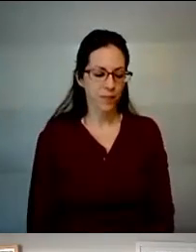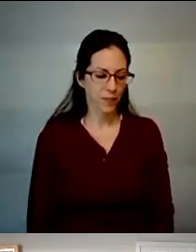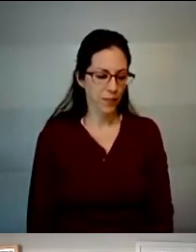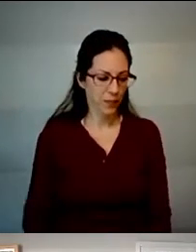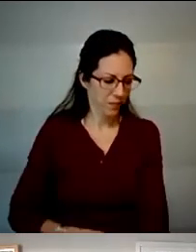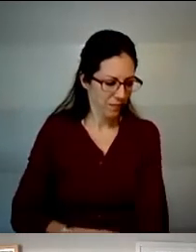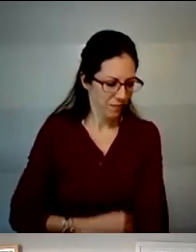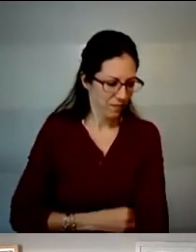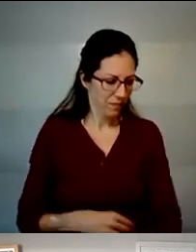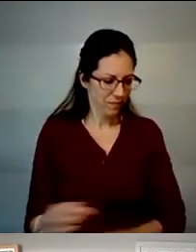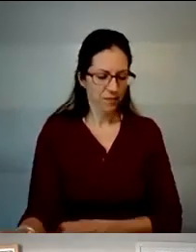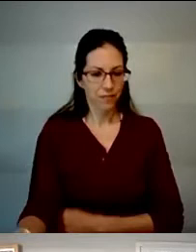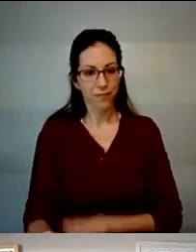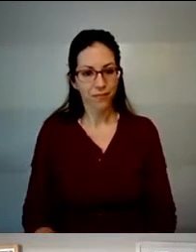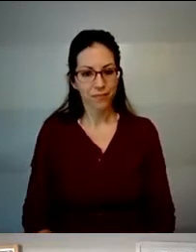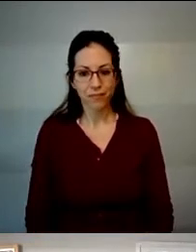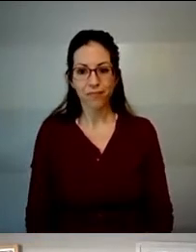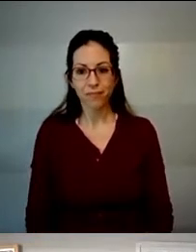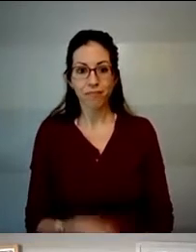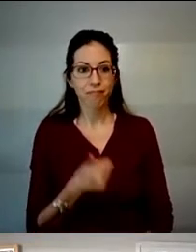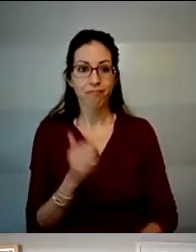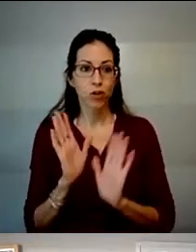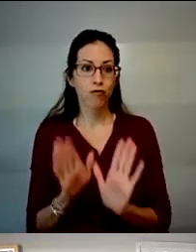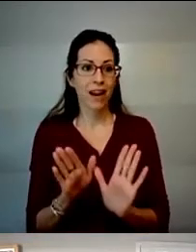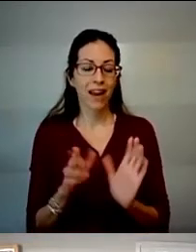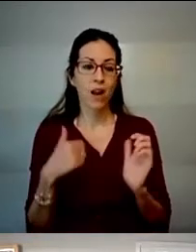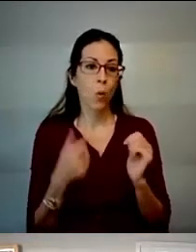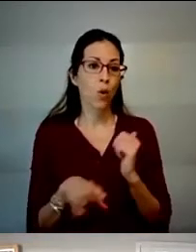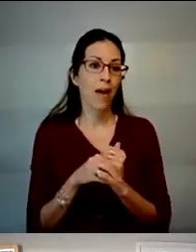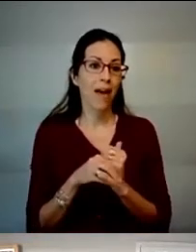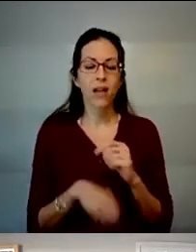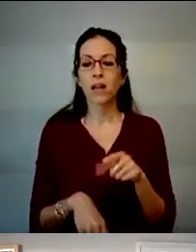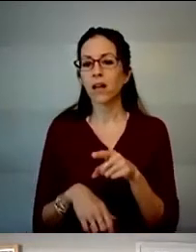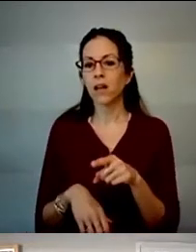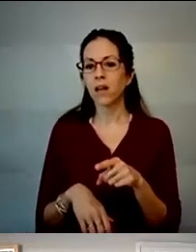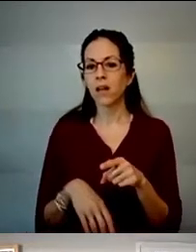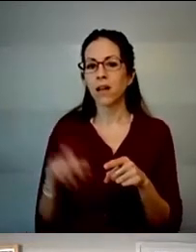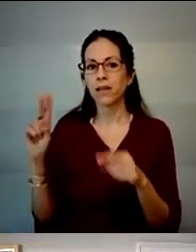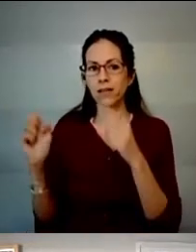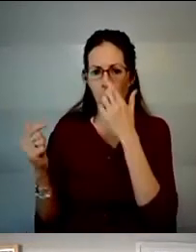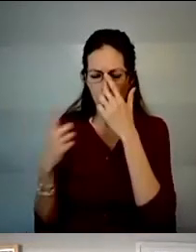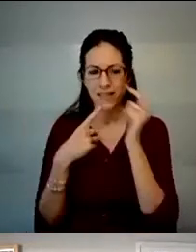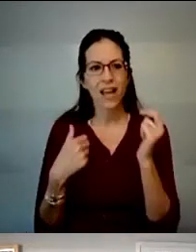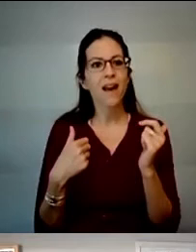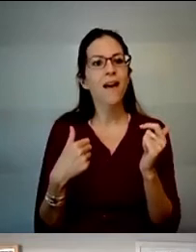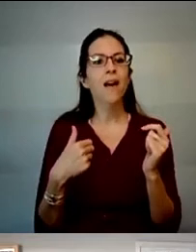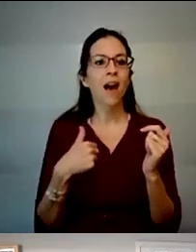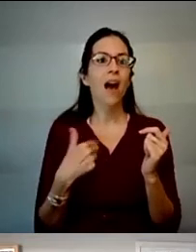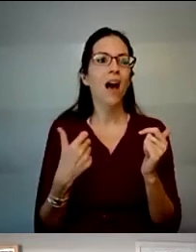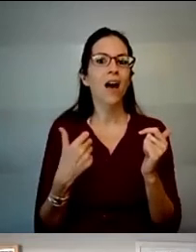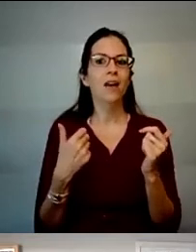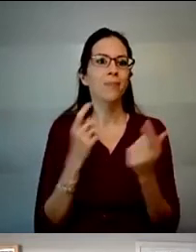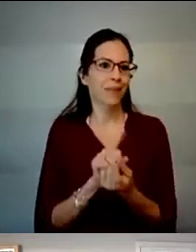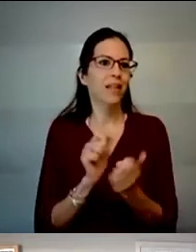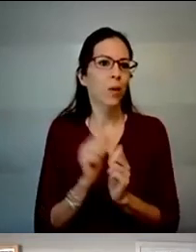Doug. Anything you want to add? I'll just add something really short, because, you know, basically my role is I'm meeting with people one-on-one to do their planning, you